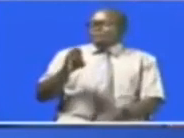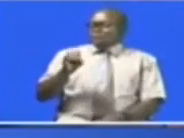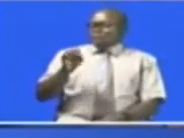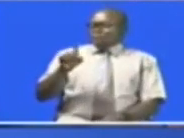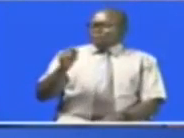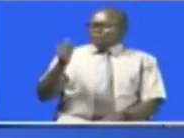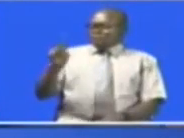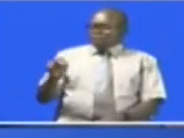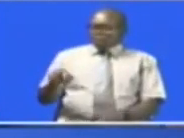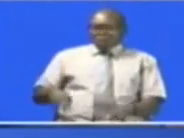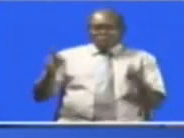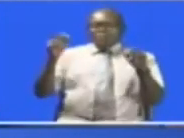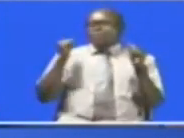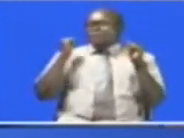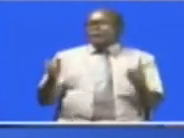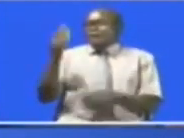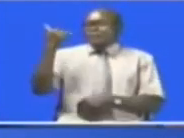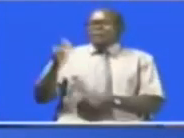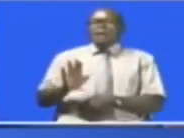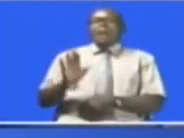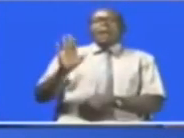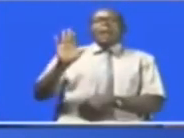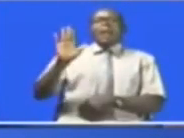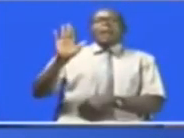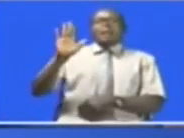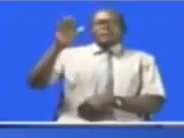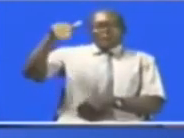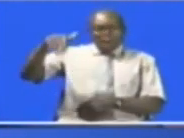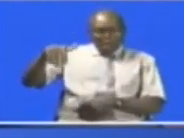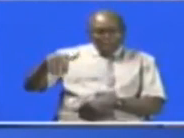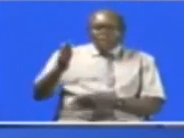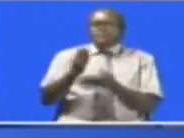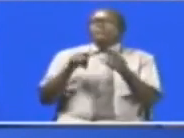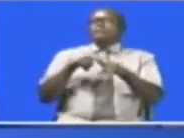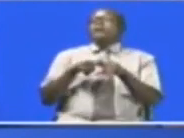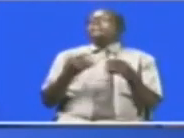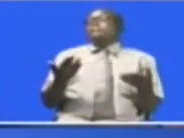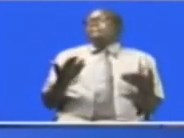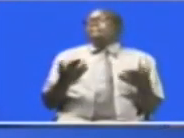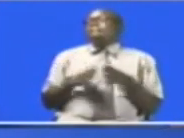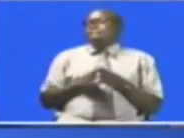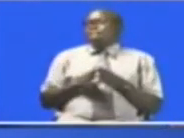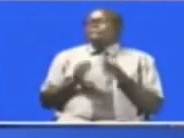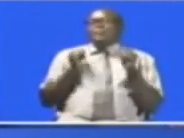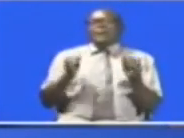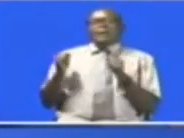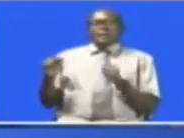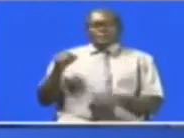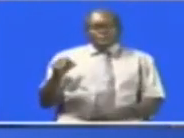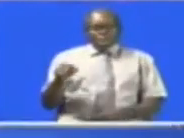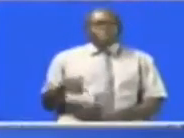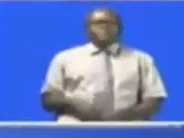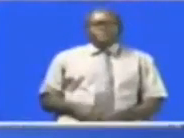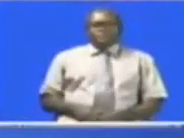very difficult course, by going up the hill and sometimes going down. Yeah. It is very